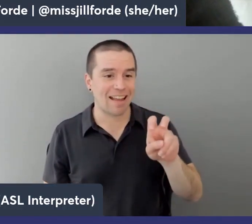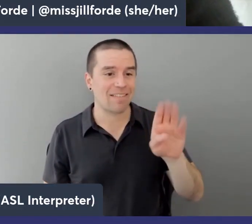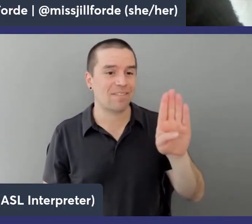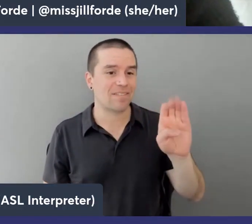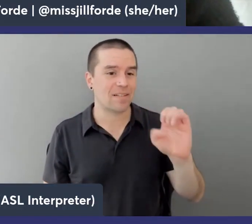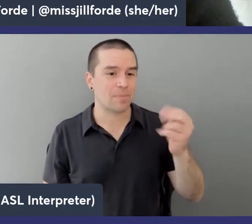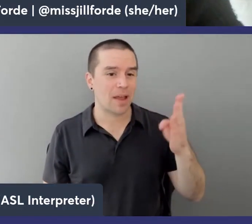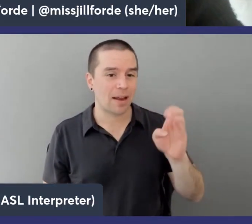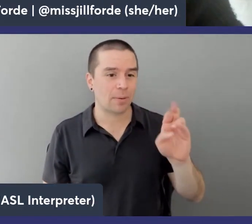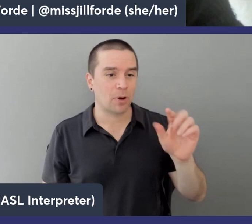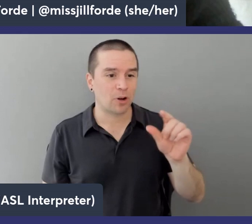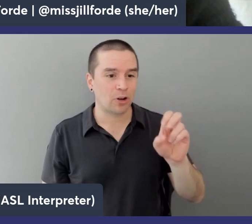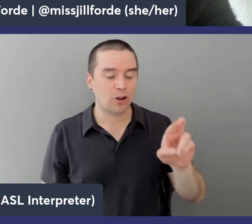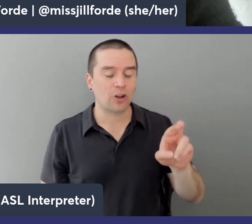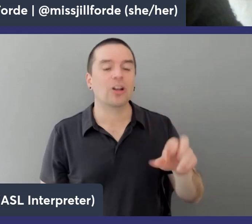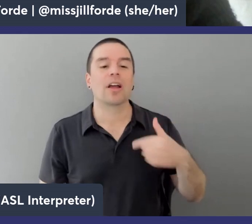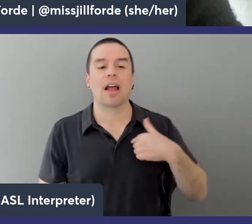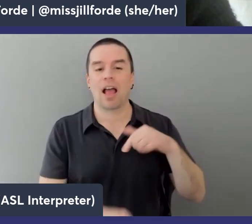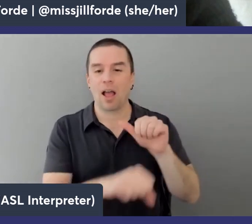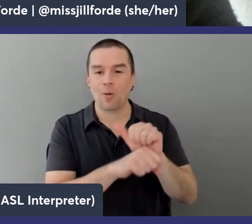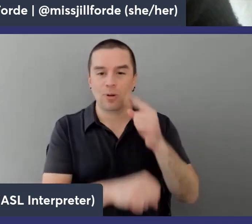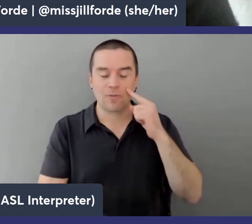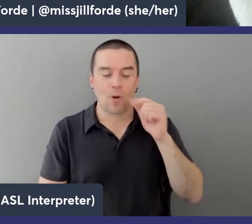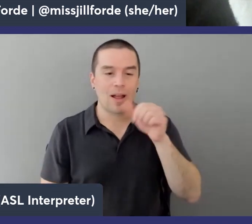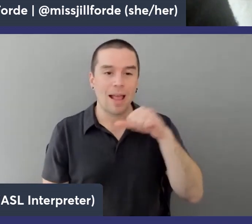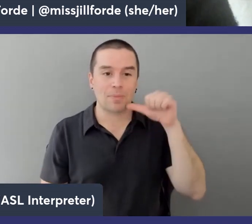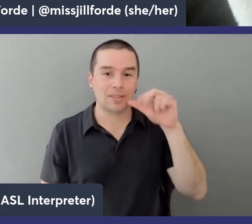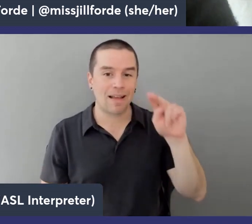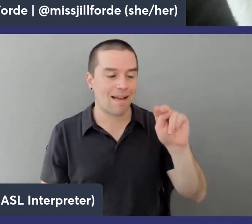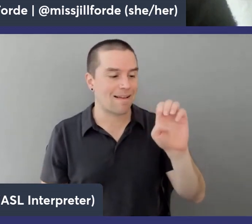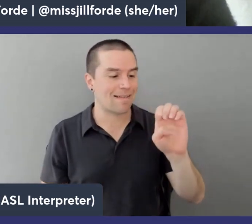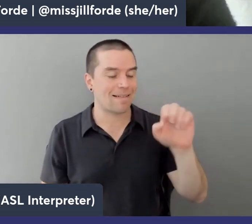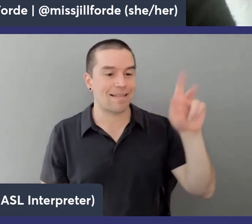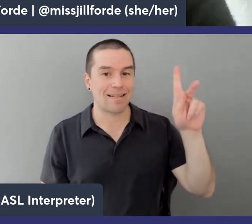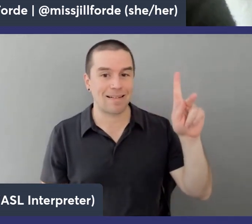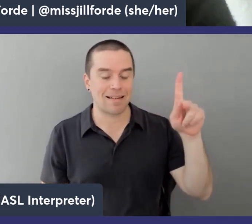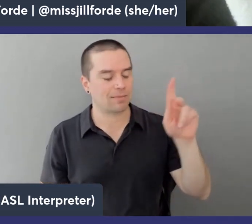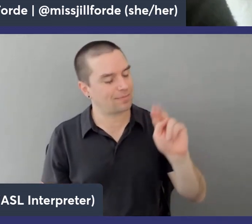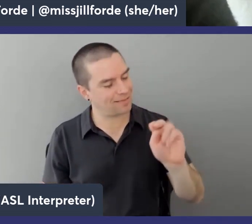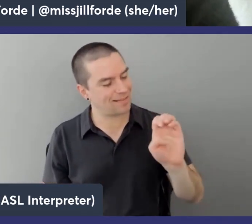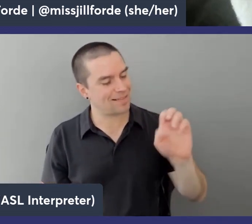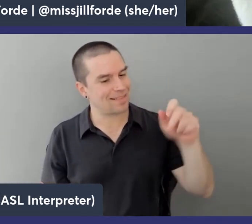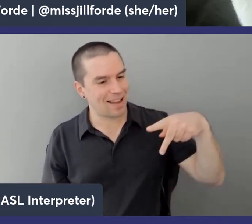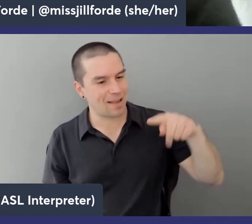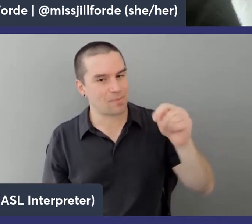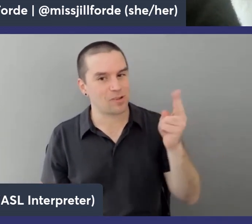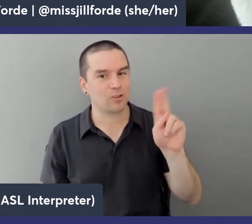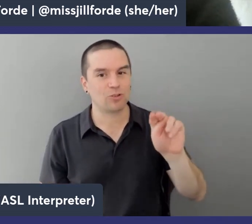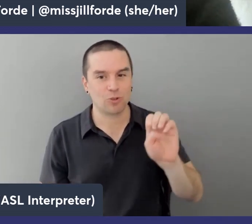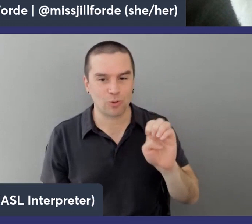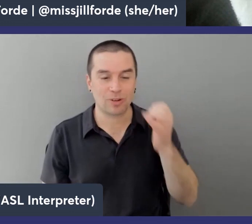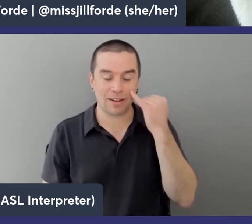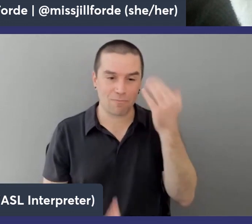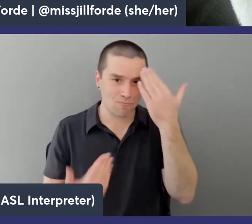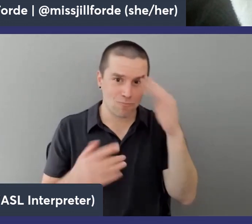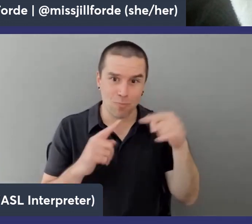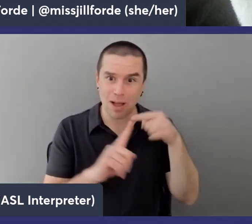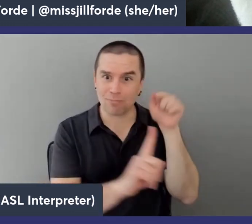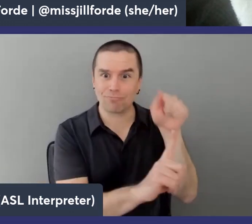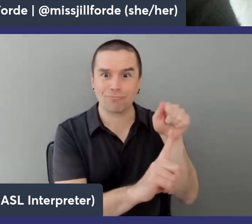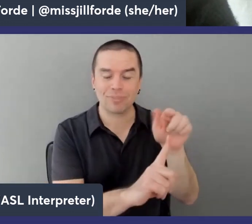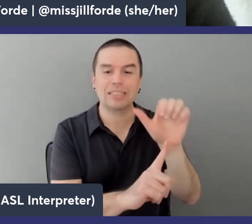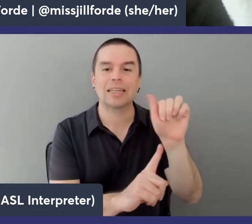the Amazon Neptune team. For those of you that are not familiar with what Neptune is, Neptune is AWS's